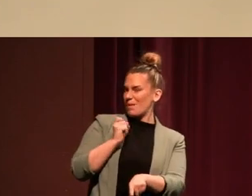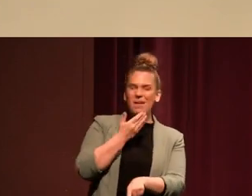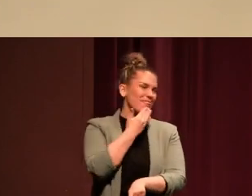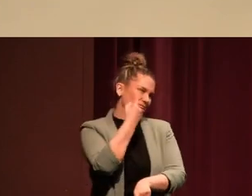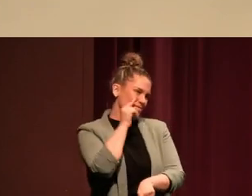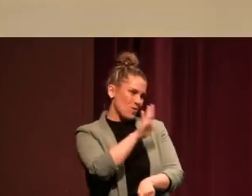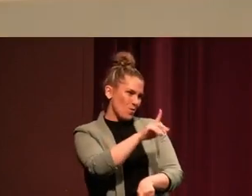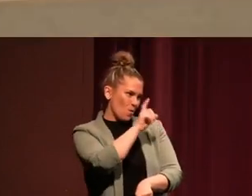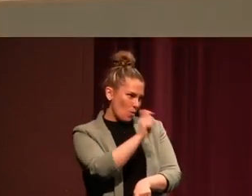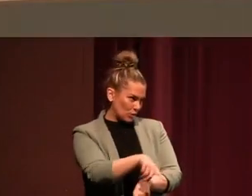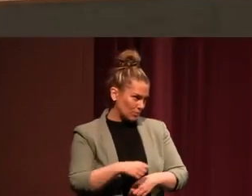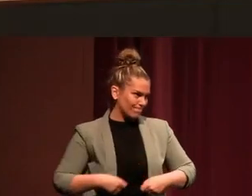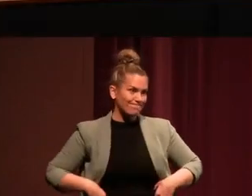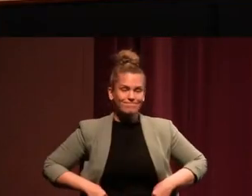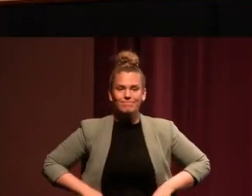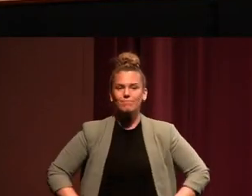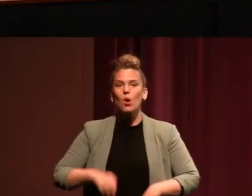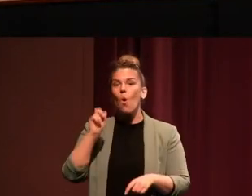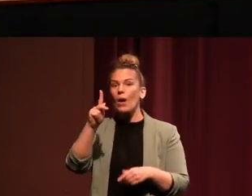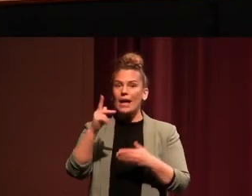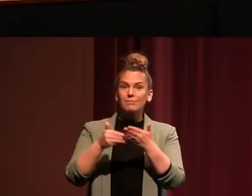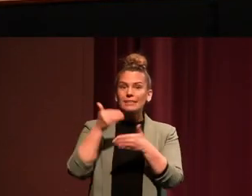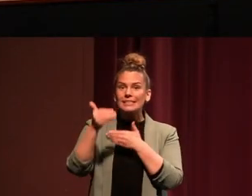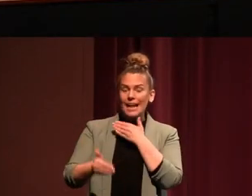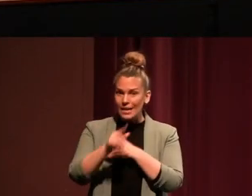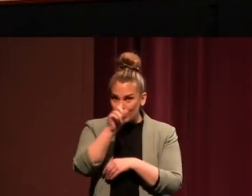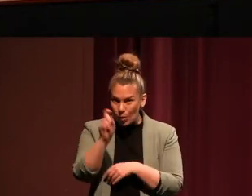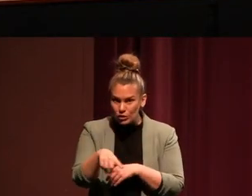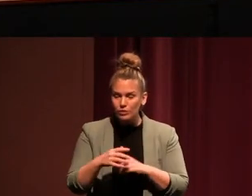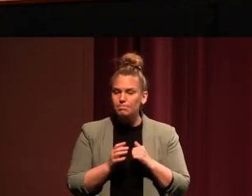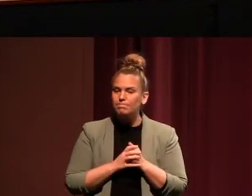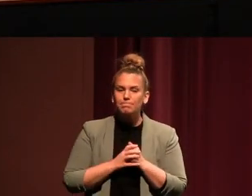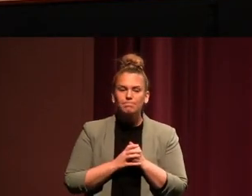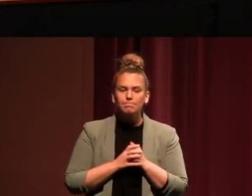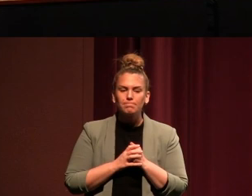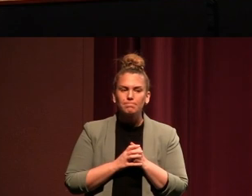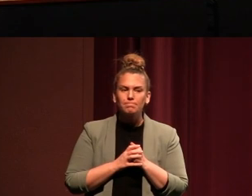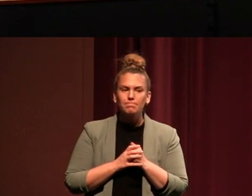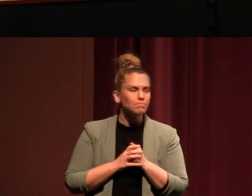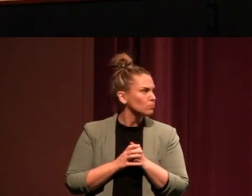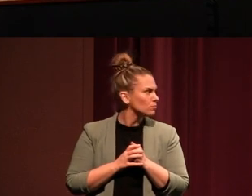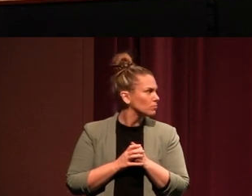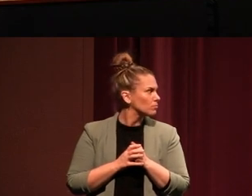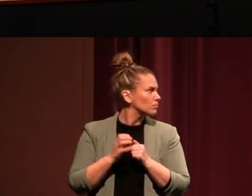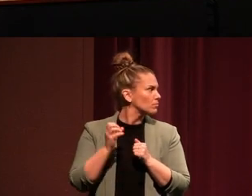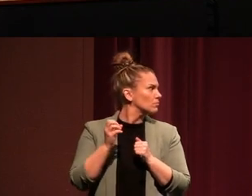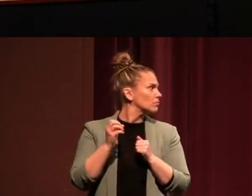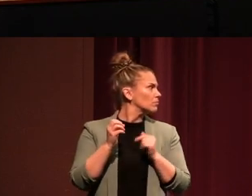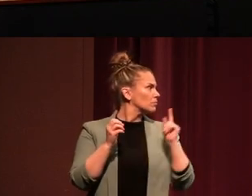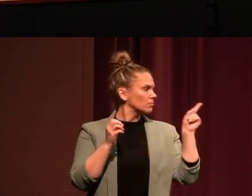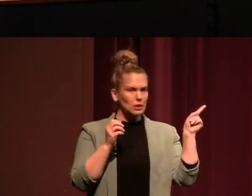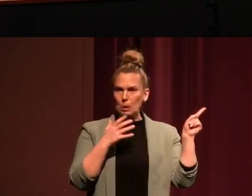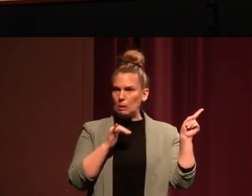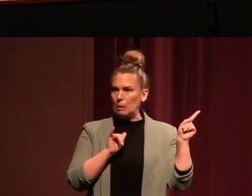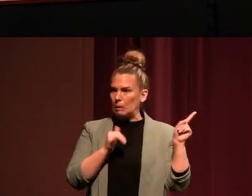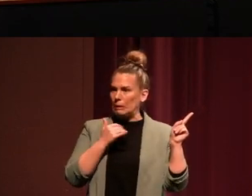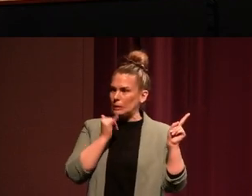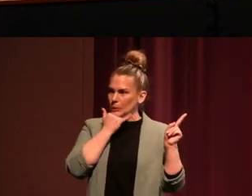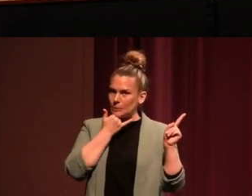question. All right, next question. Is there any way, that wasn't the one I wanted to ask.